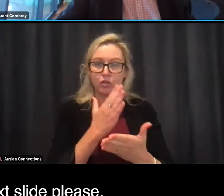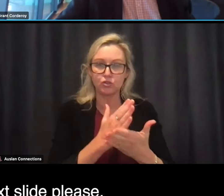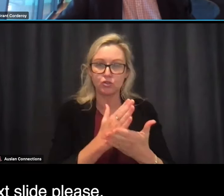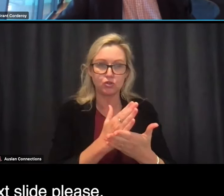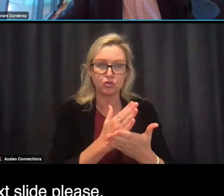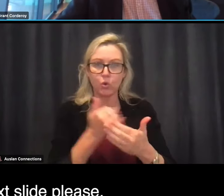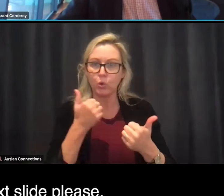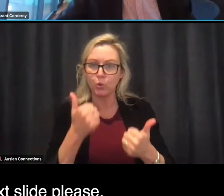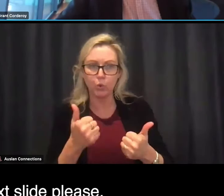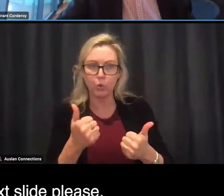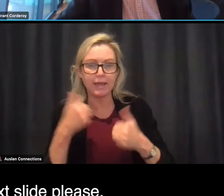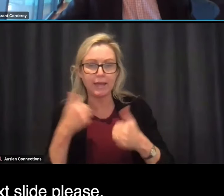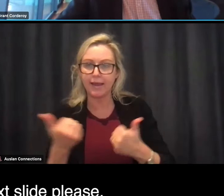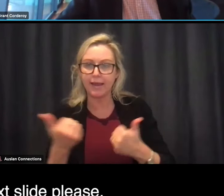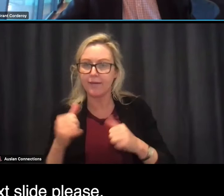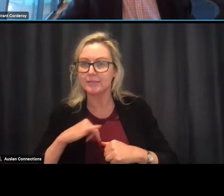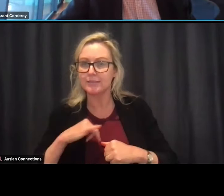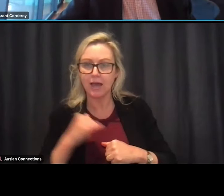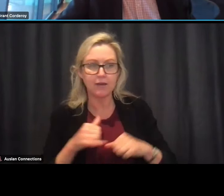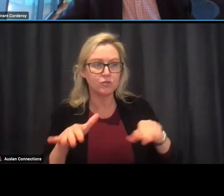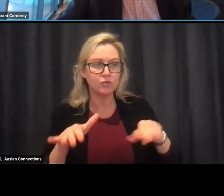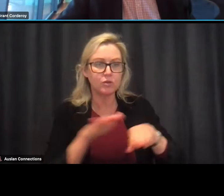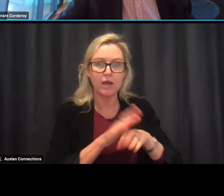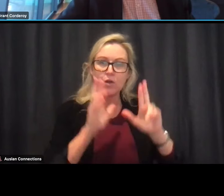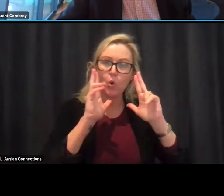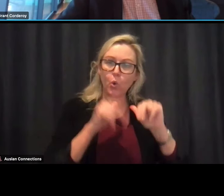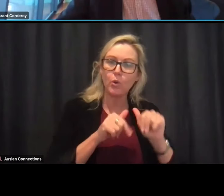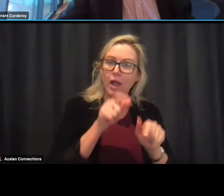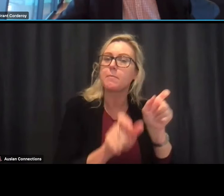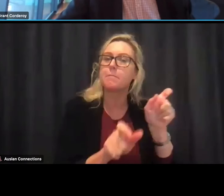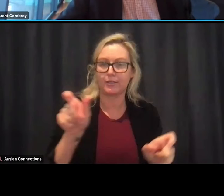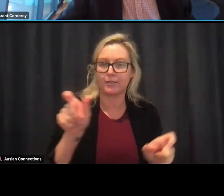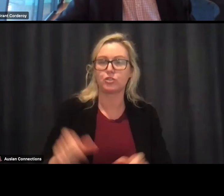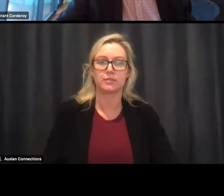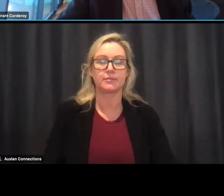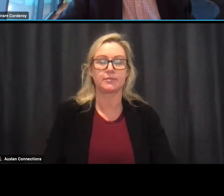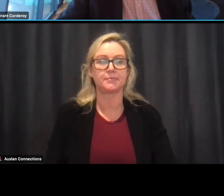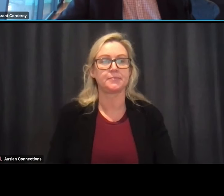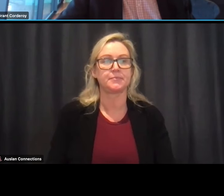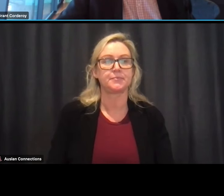move on. Next slide, please.